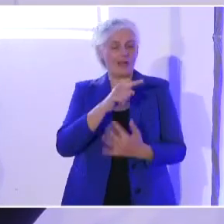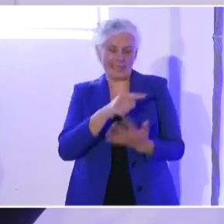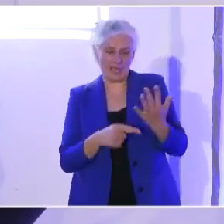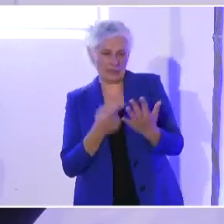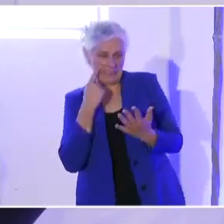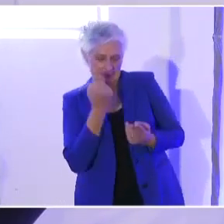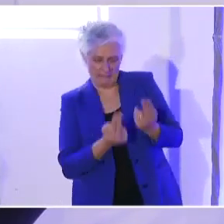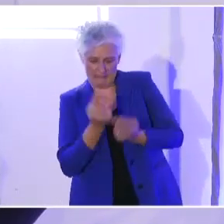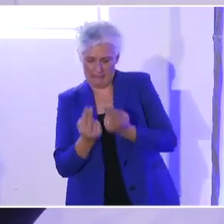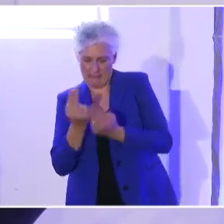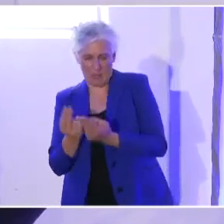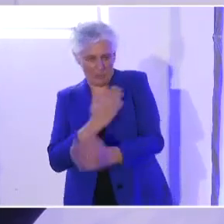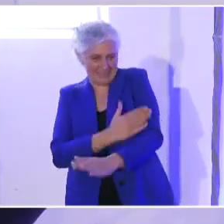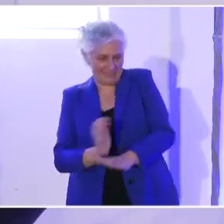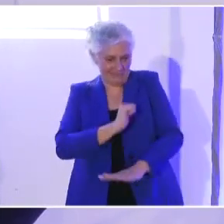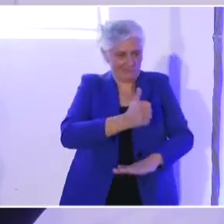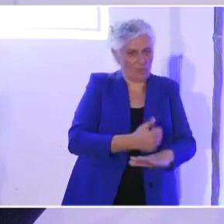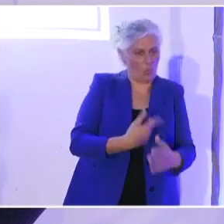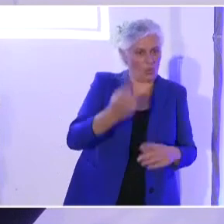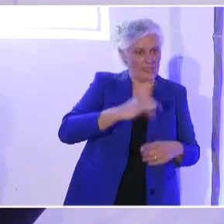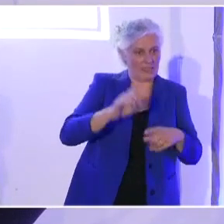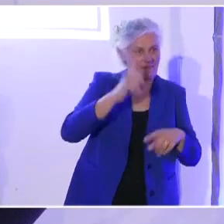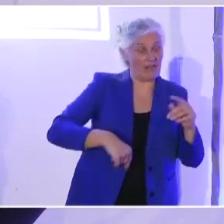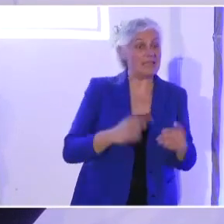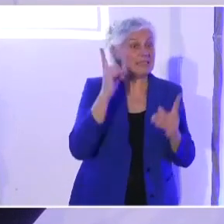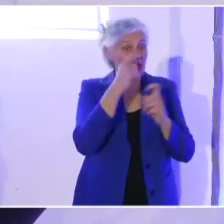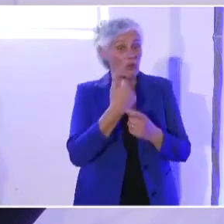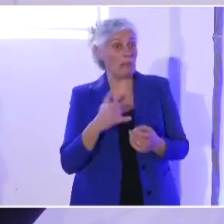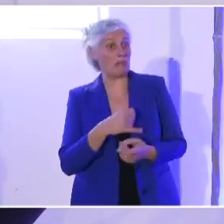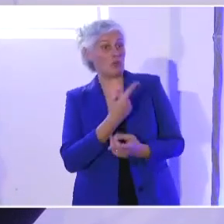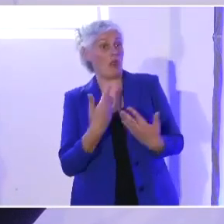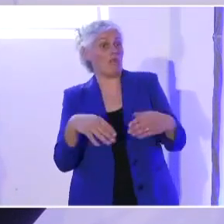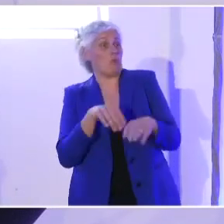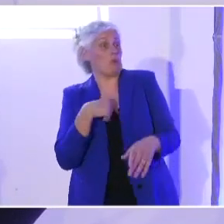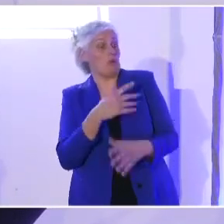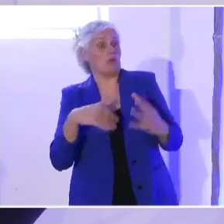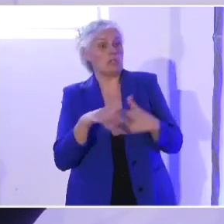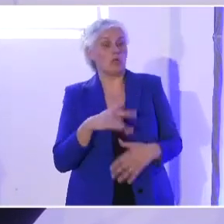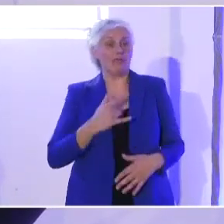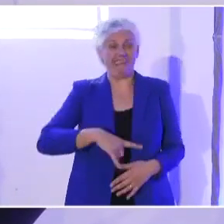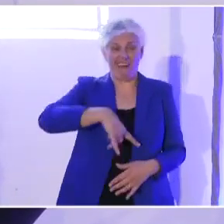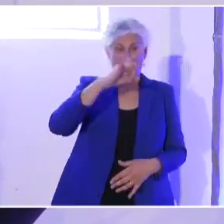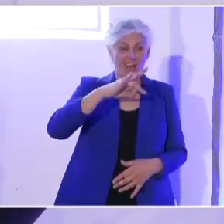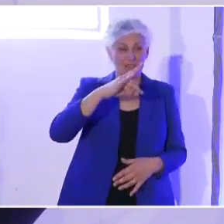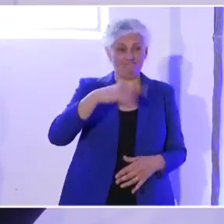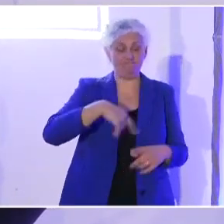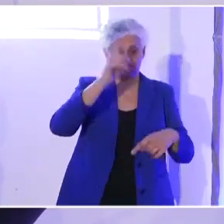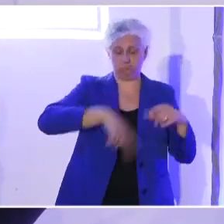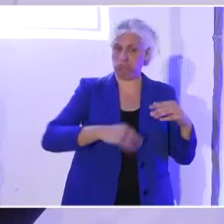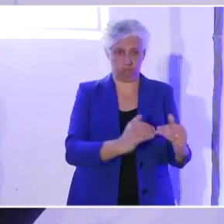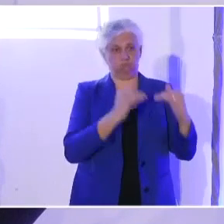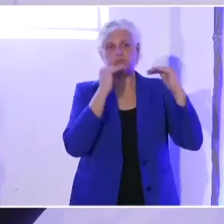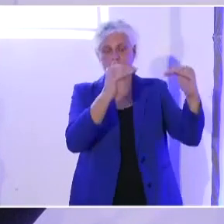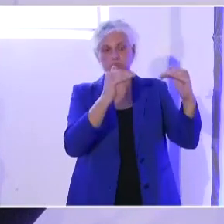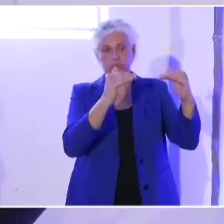calculate the starting point. And so the difficulty is you could be left in a situation where there's this really high starting point that